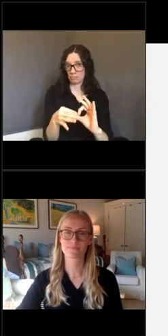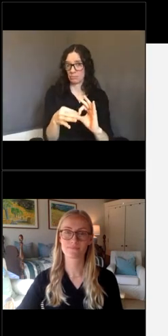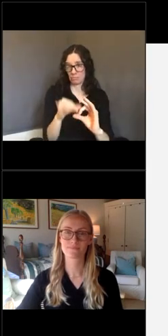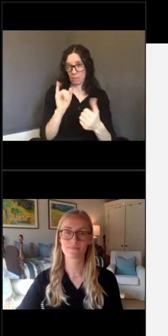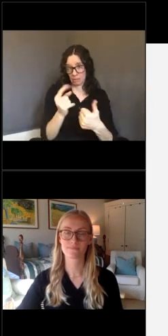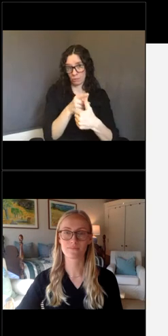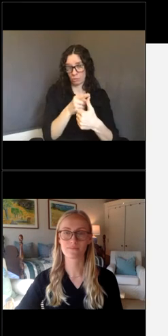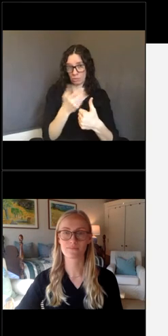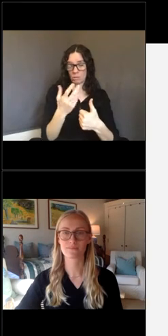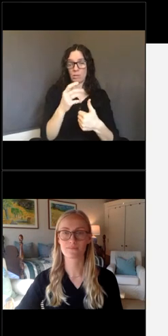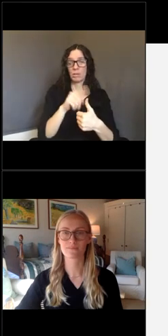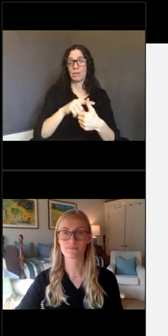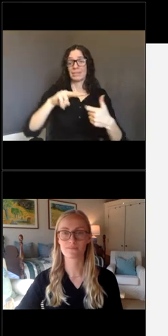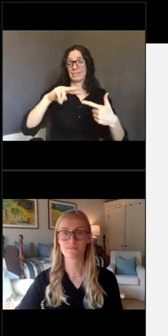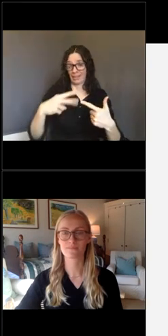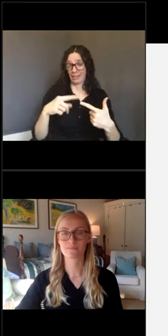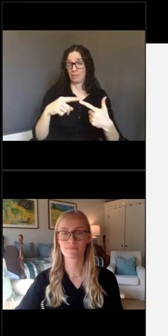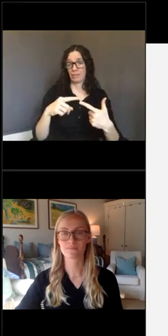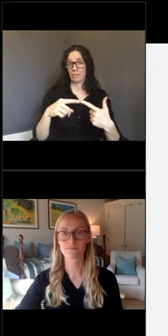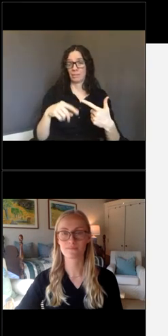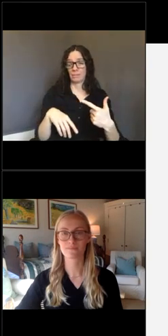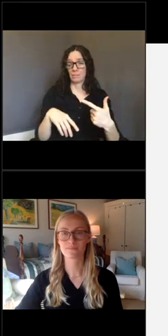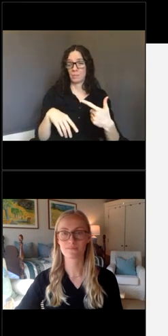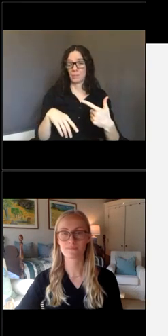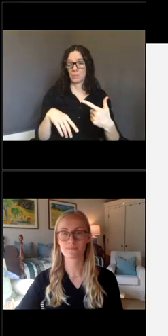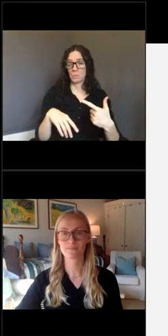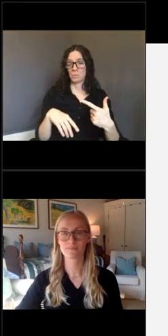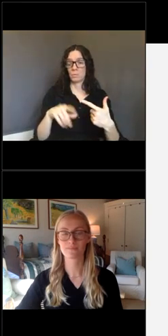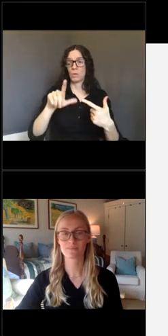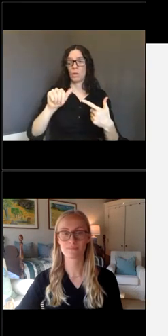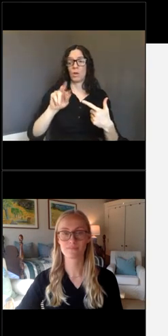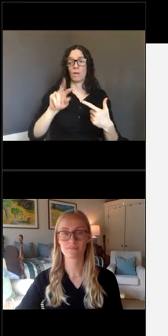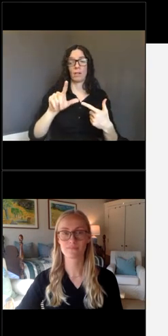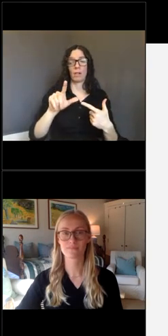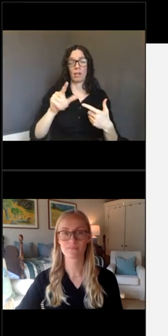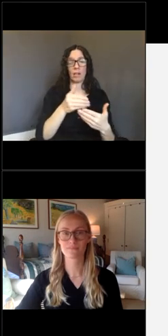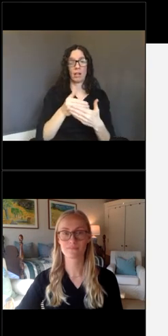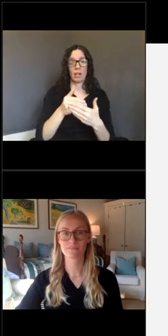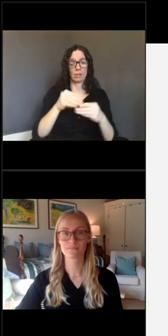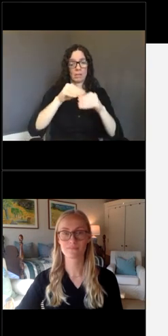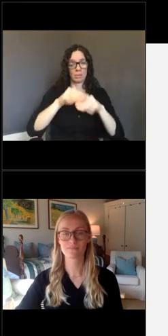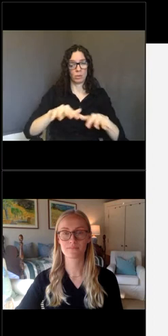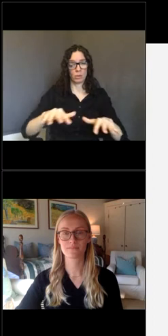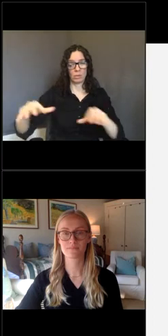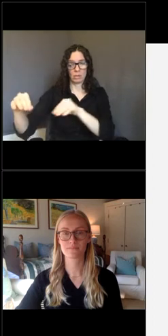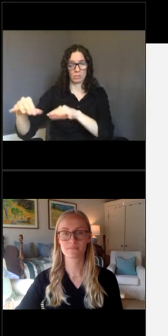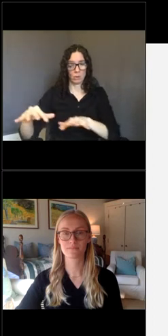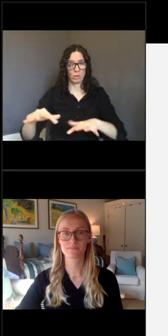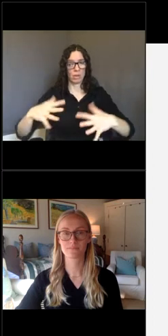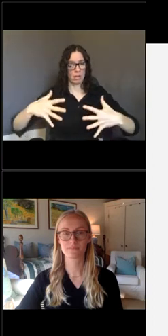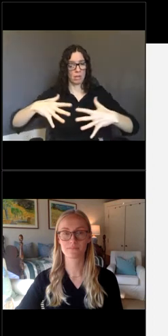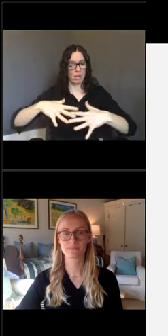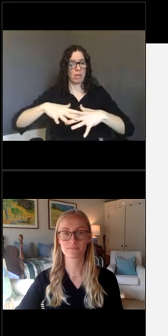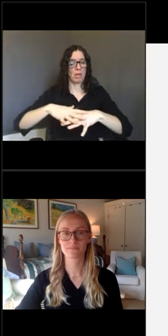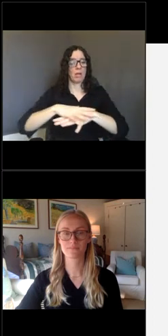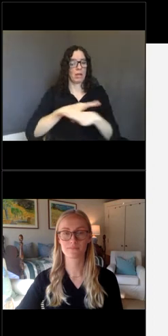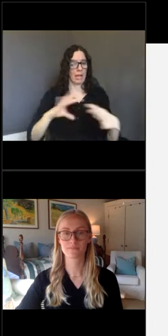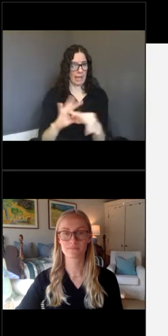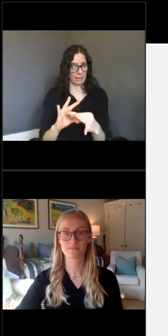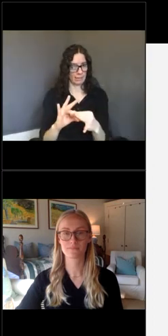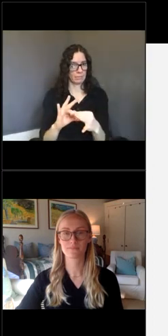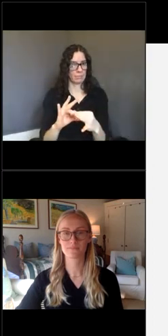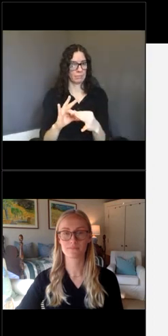be connecting through regular larval dispersal in the water. And we know now that some of this